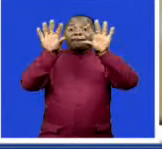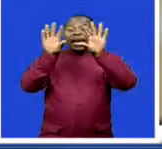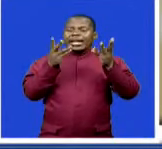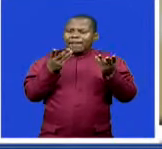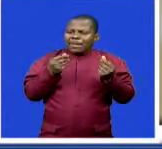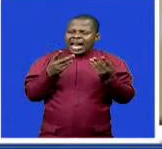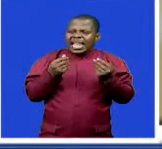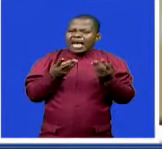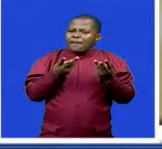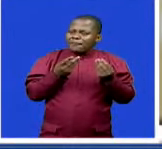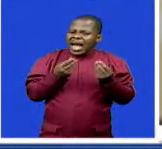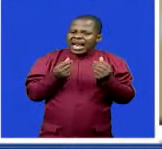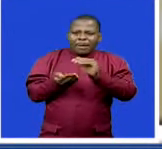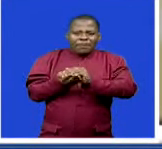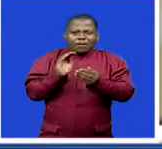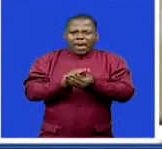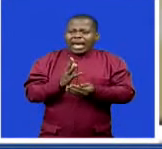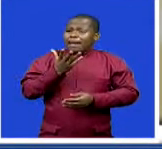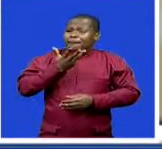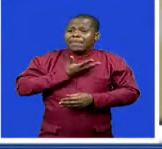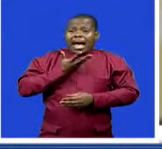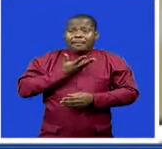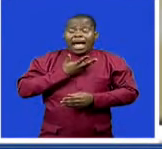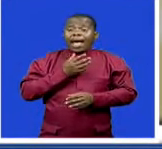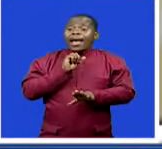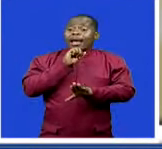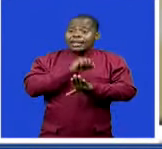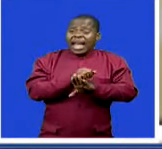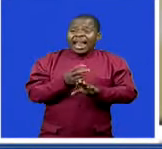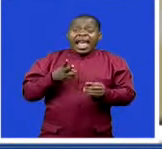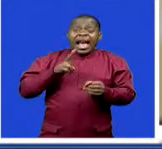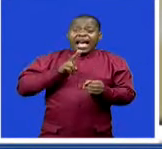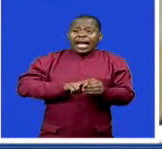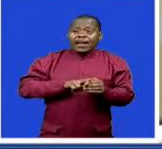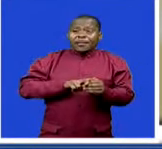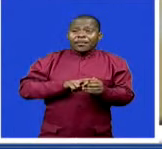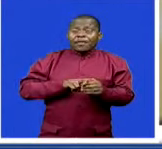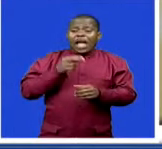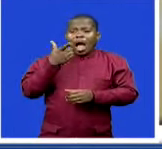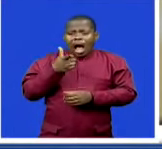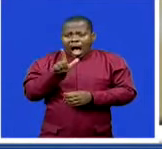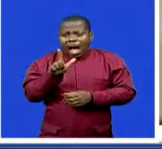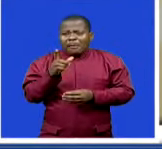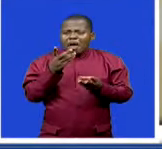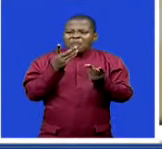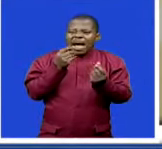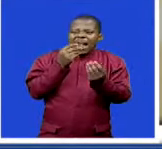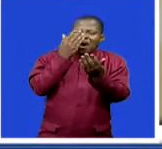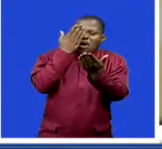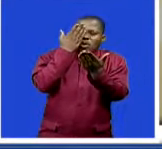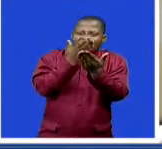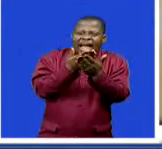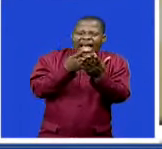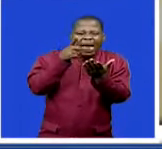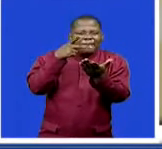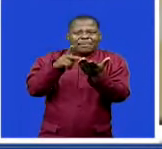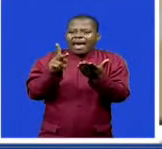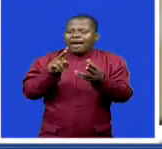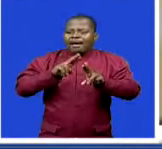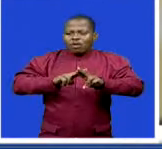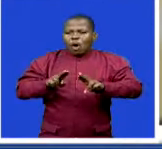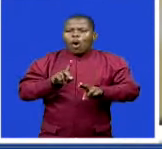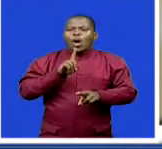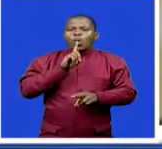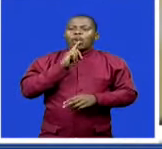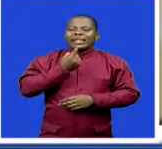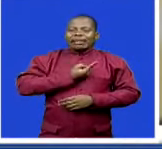There's quite a lot of money in the money market. Sometimes out in financial institutions. You do not need to also to go to